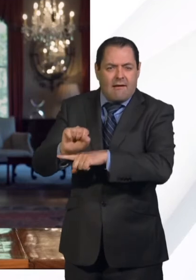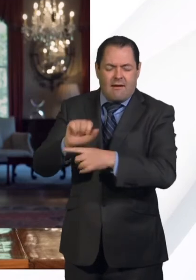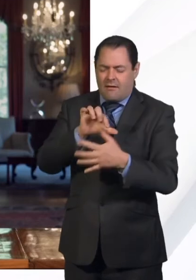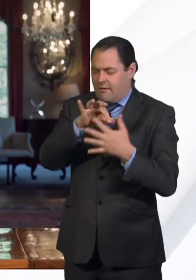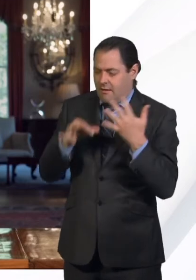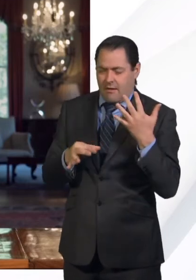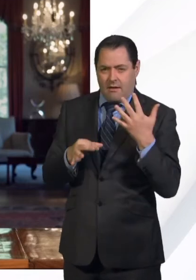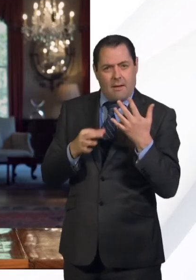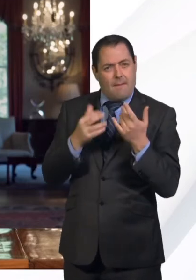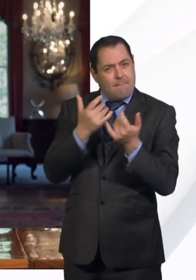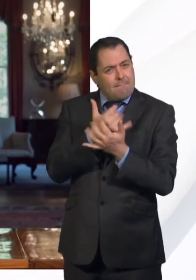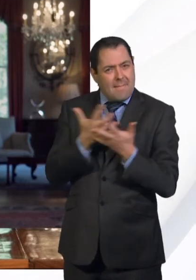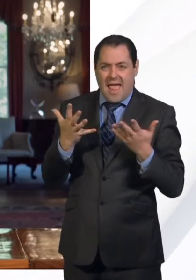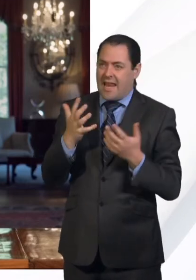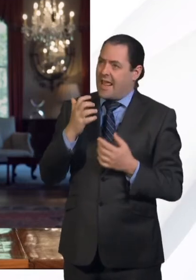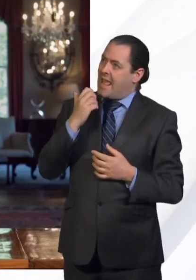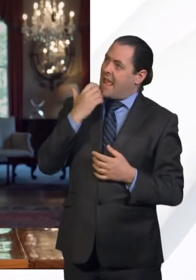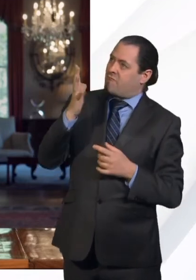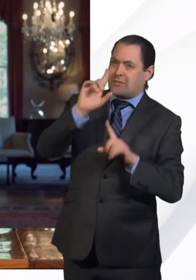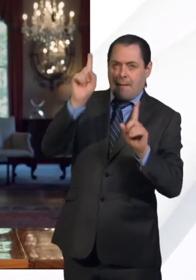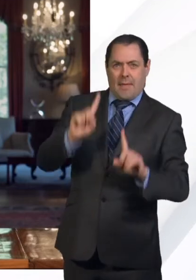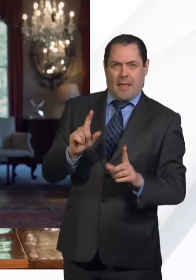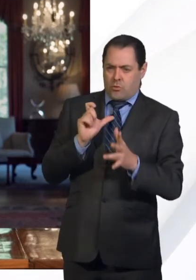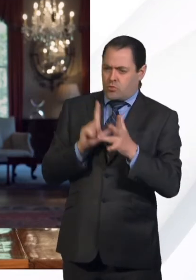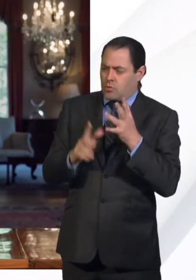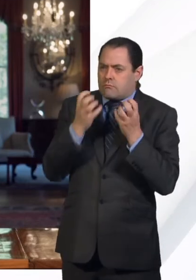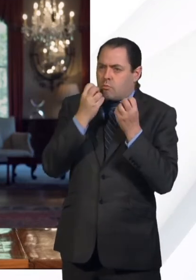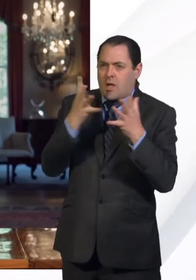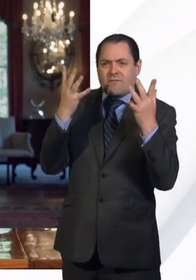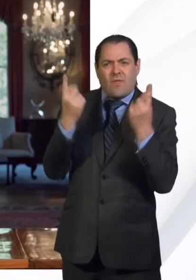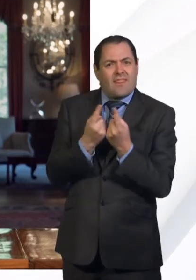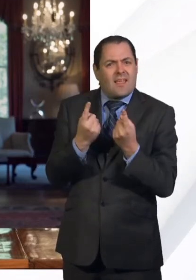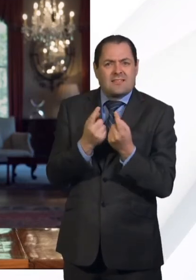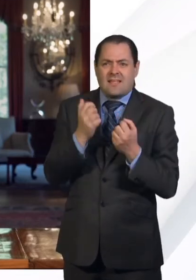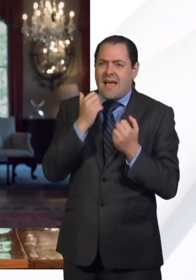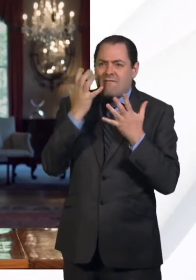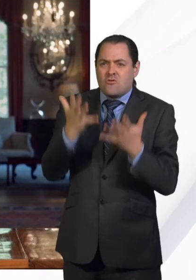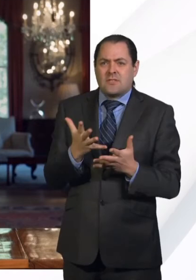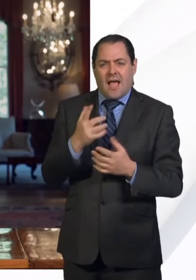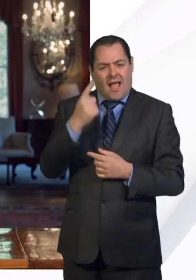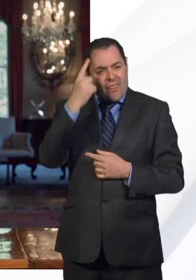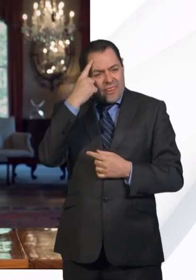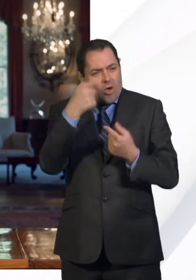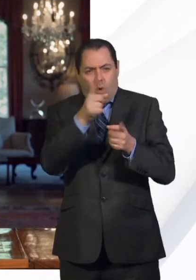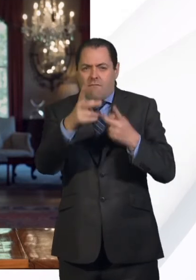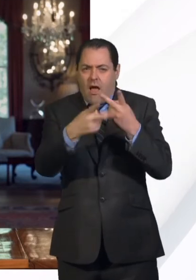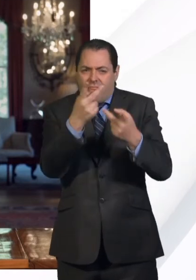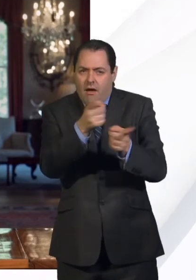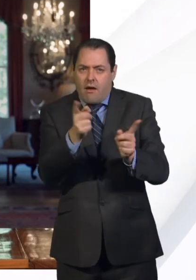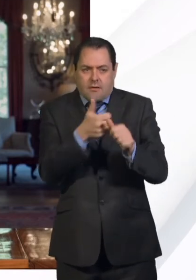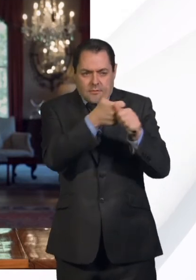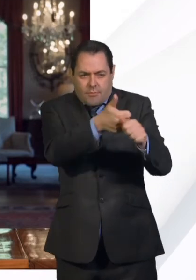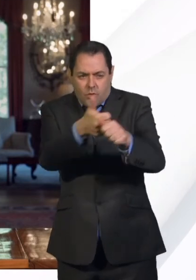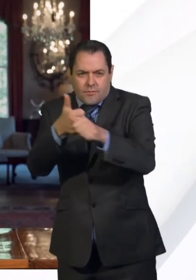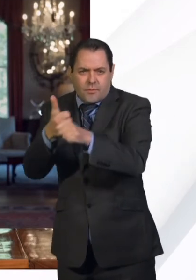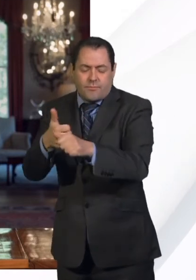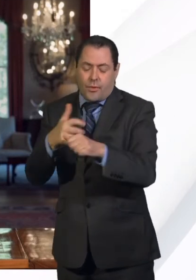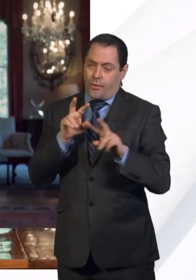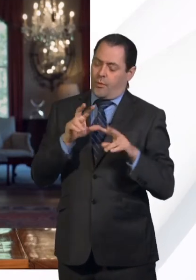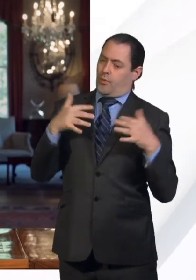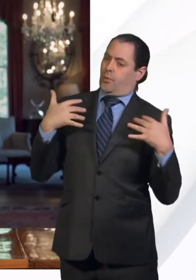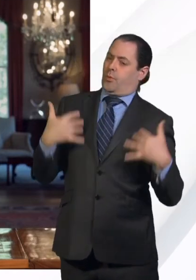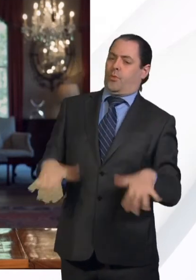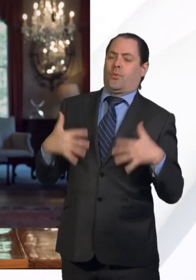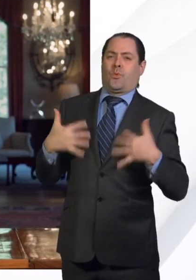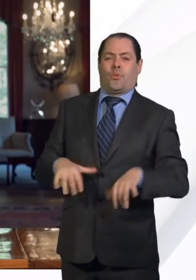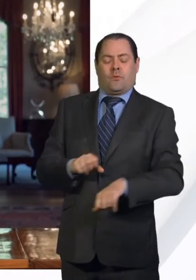of the millions of everyday acts of kindness and thoughtfulness that are being performed across this country and that have helped to